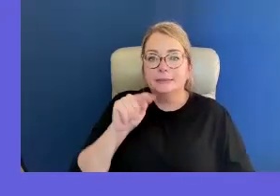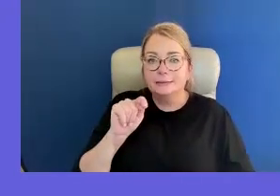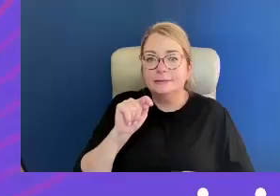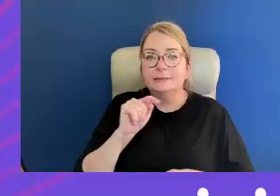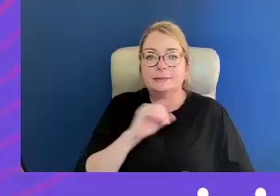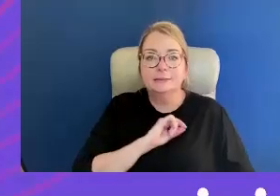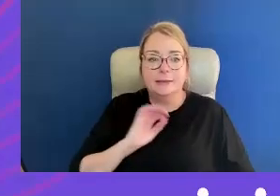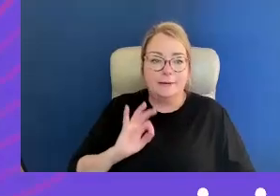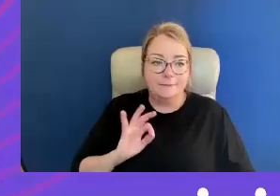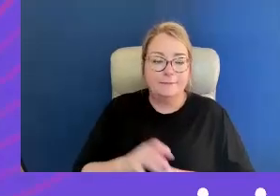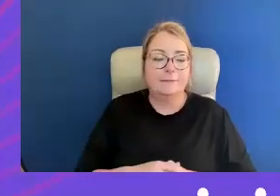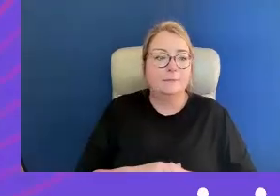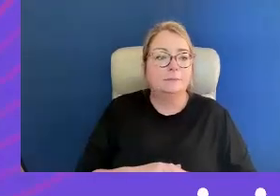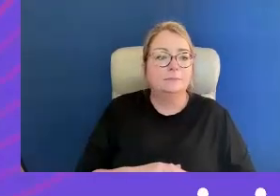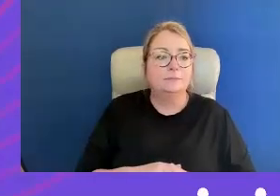program.